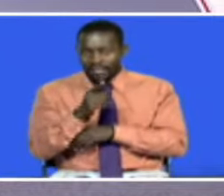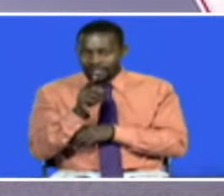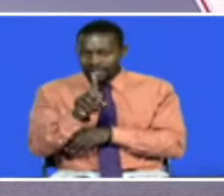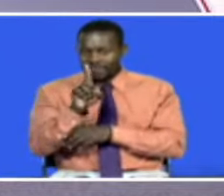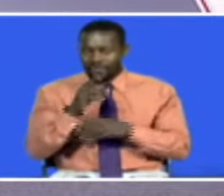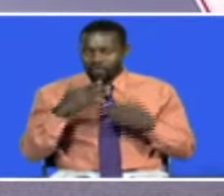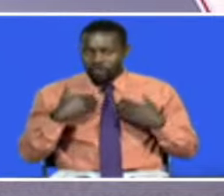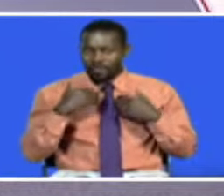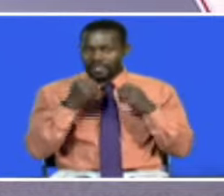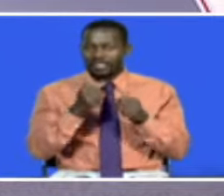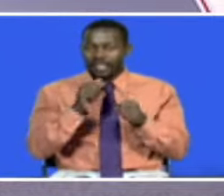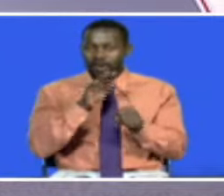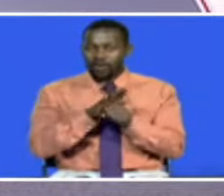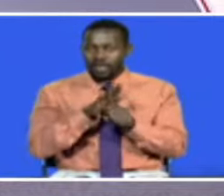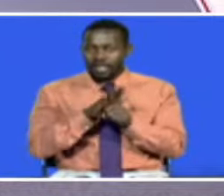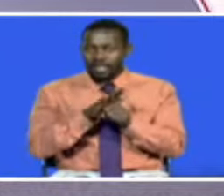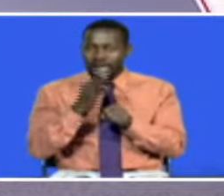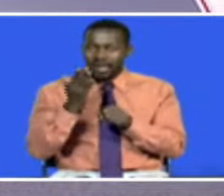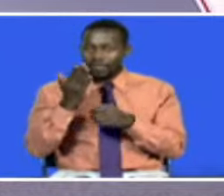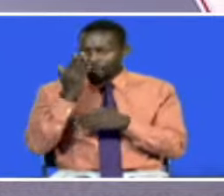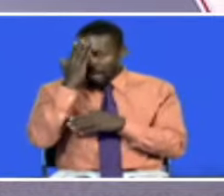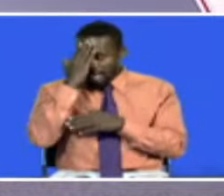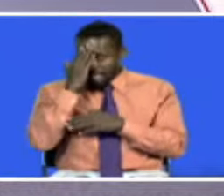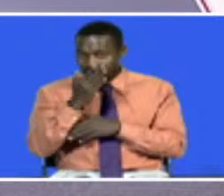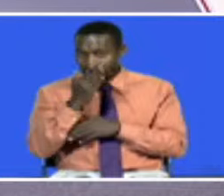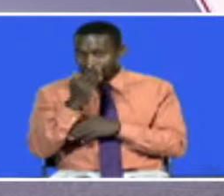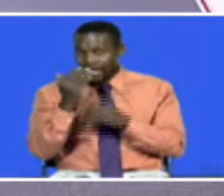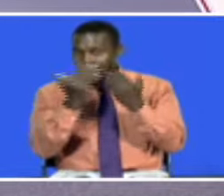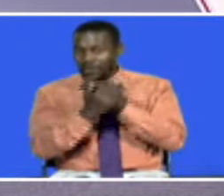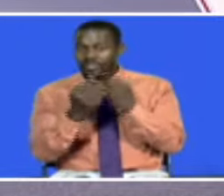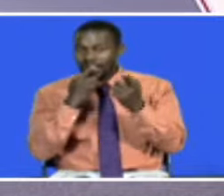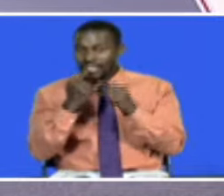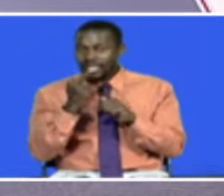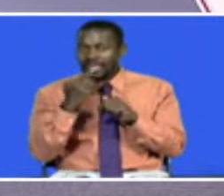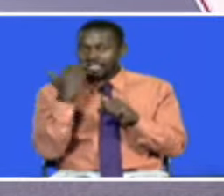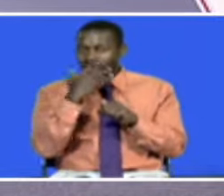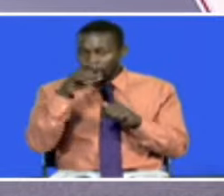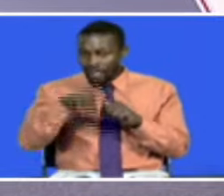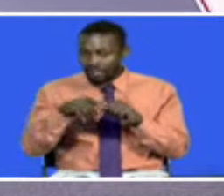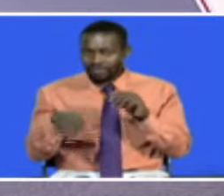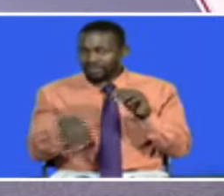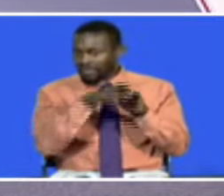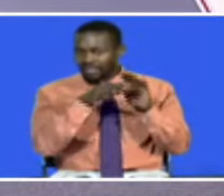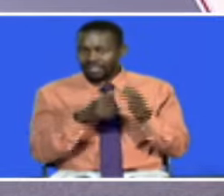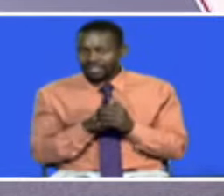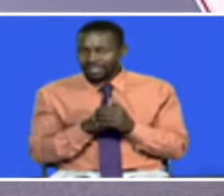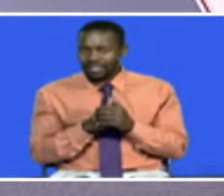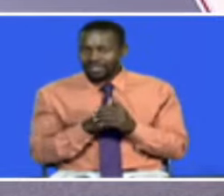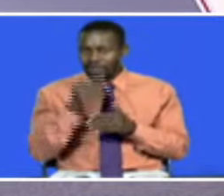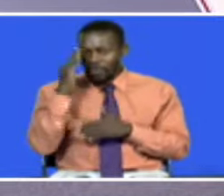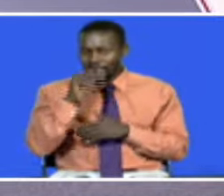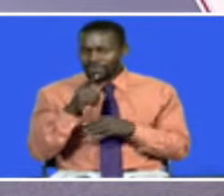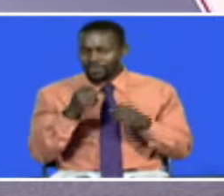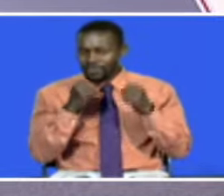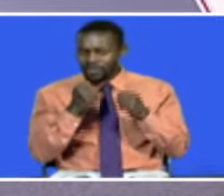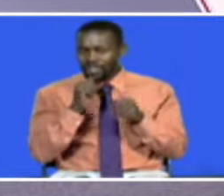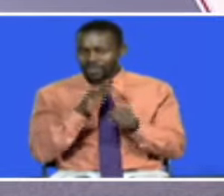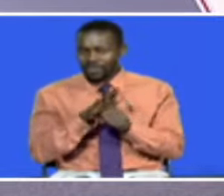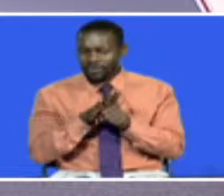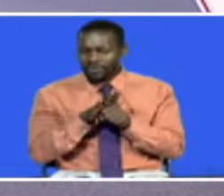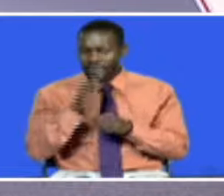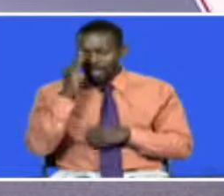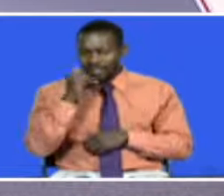confident. Yes. On Monday night. Yes. That Rigathi Gachagua is going to be impeached. Yes. Where do you draw your confidence? Maseno School?